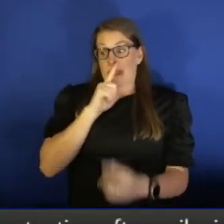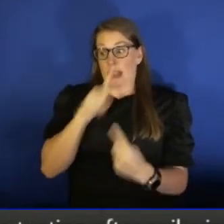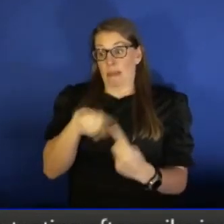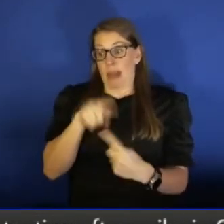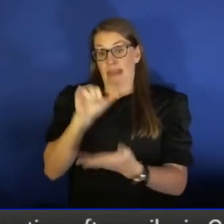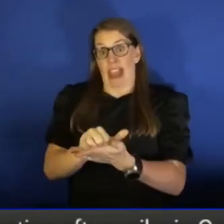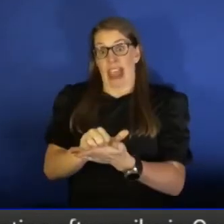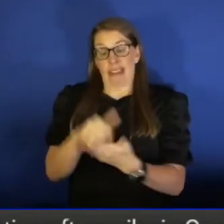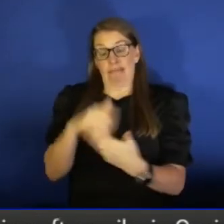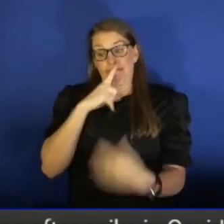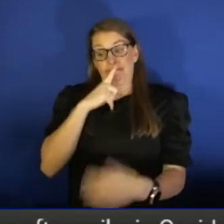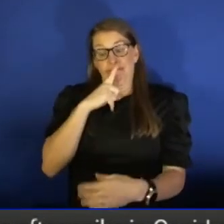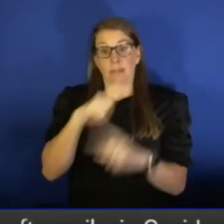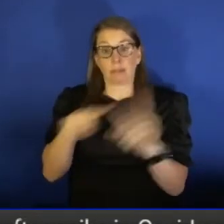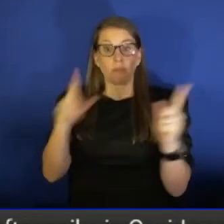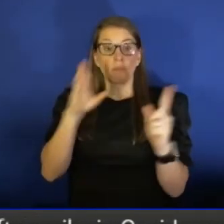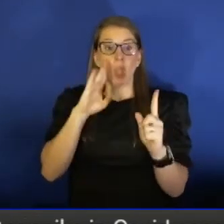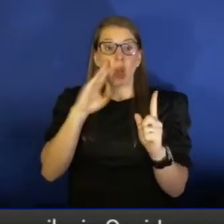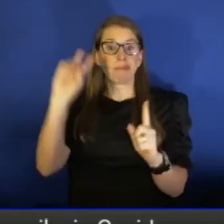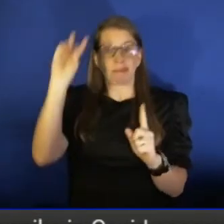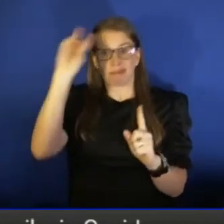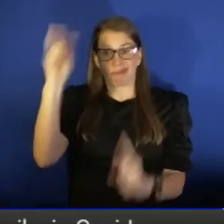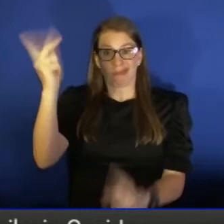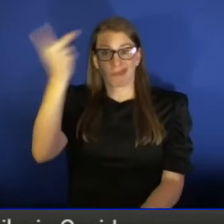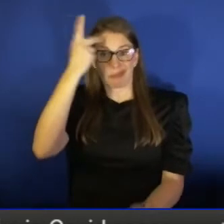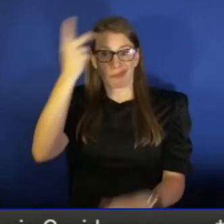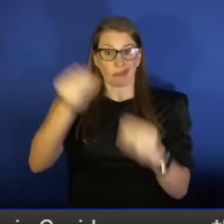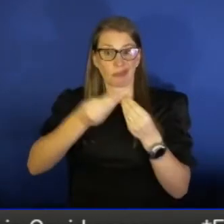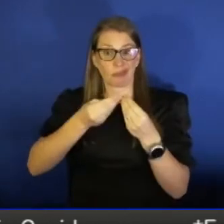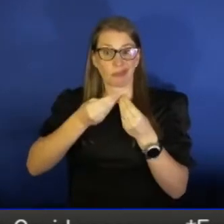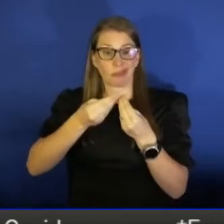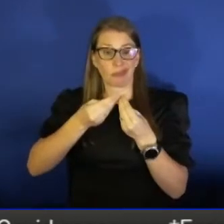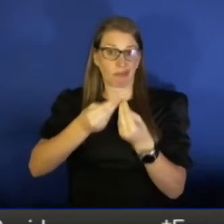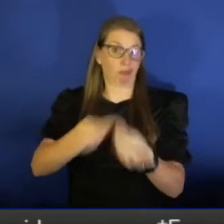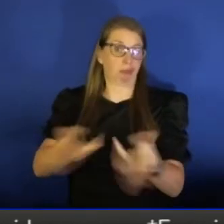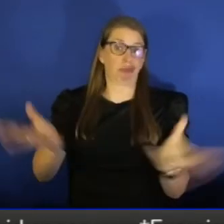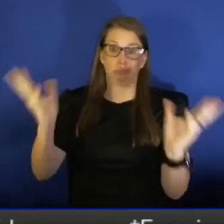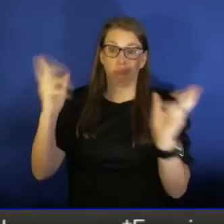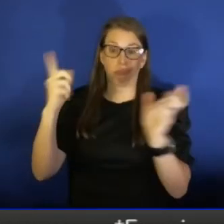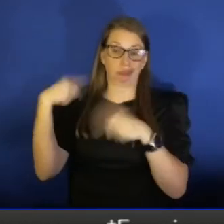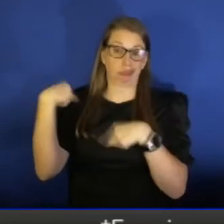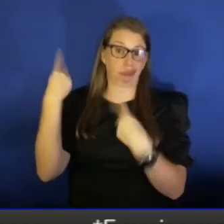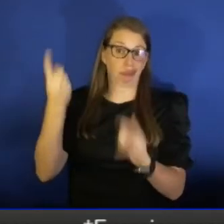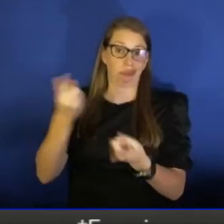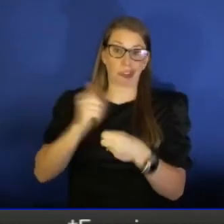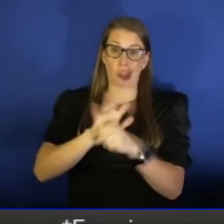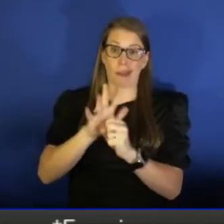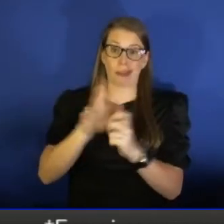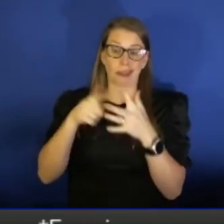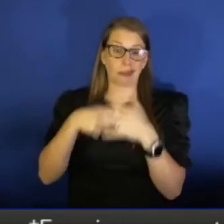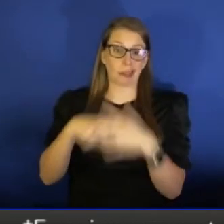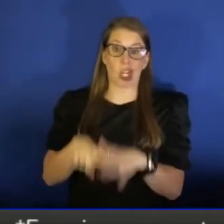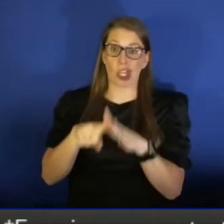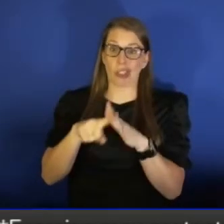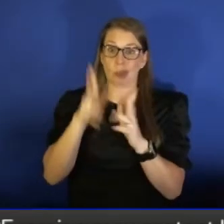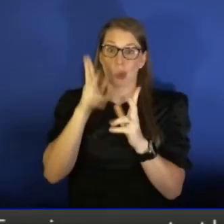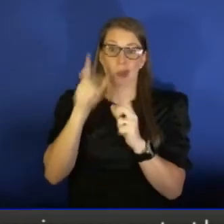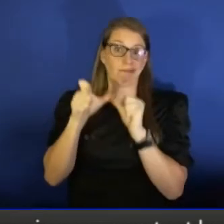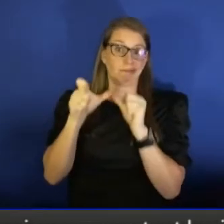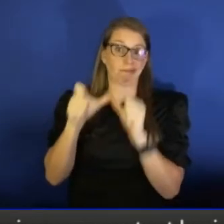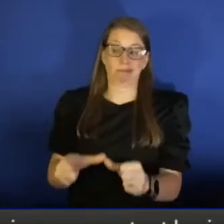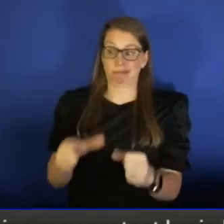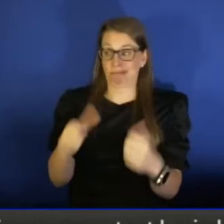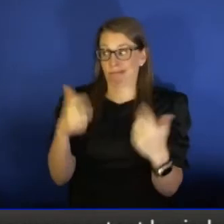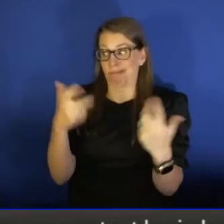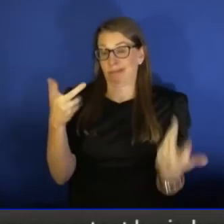just know that there has been misinformation going on since the beginning of the COVID pandemic. That will continue. I don't know what